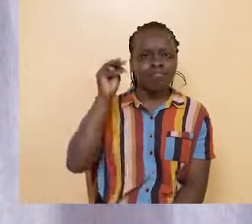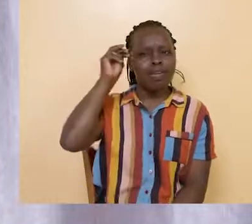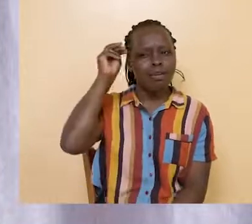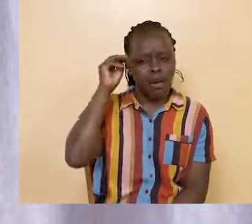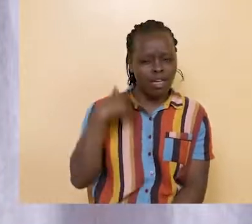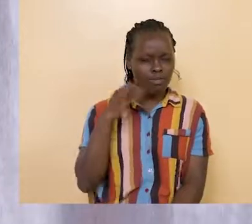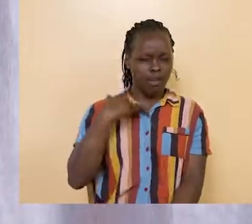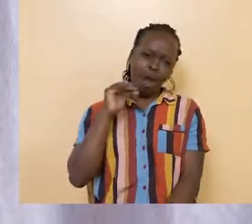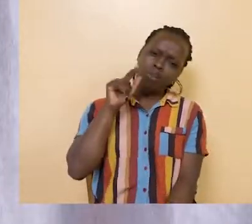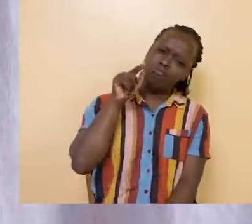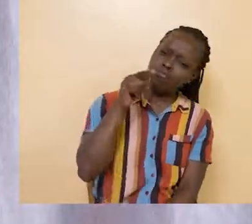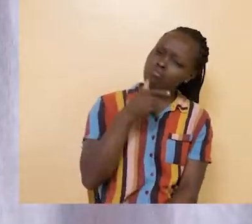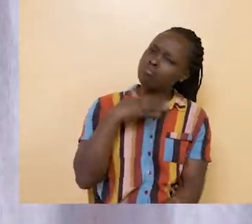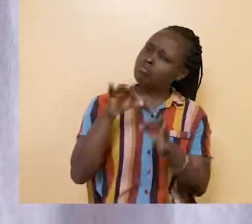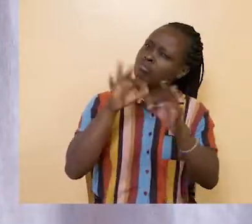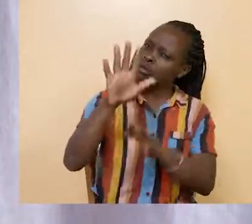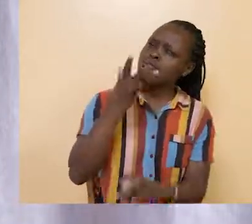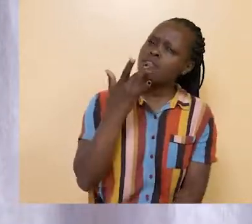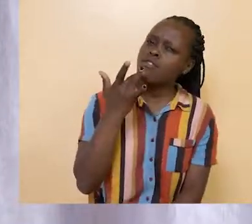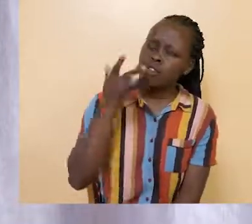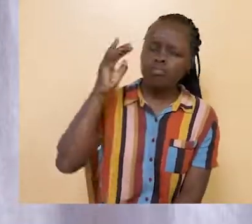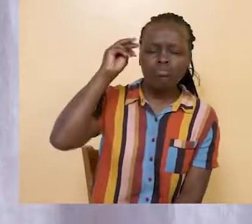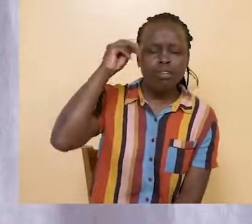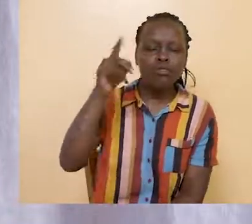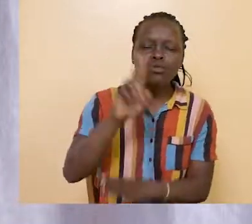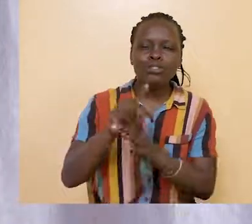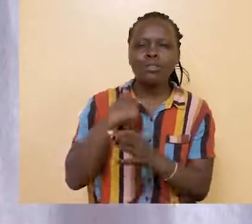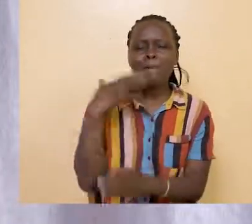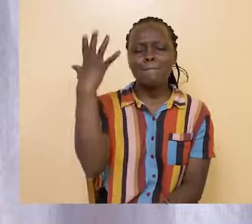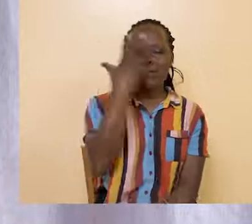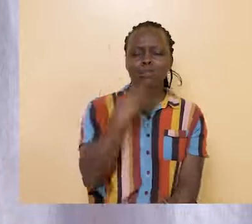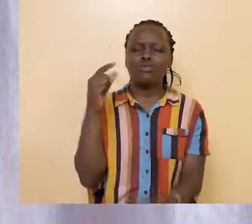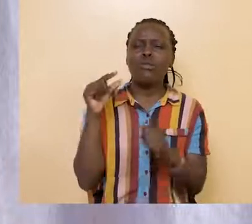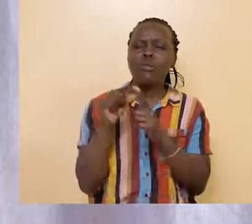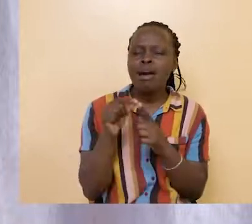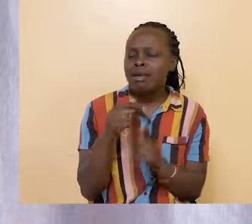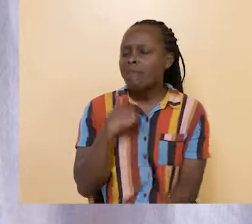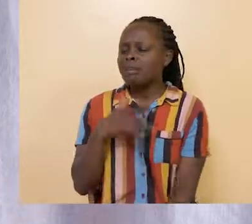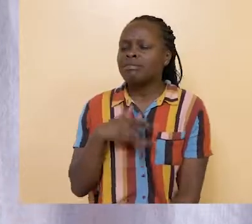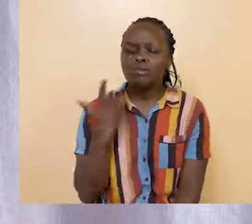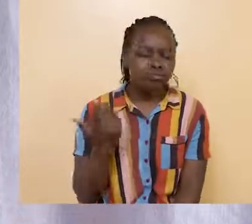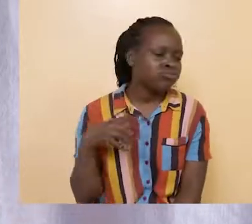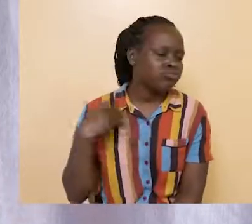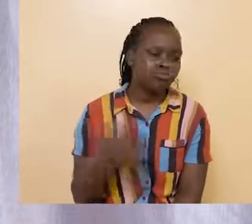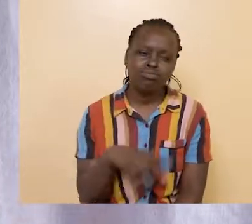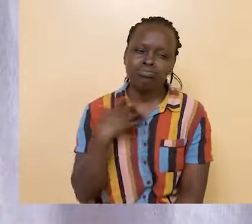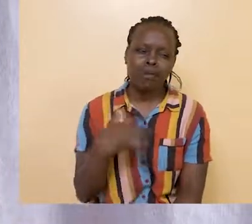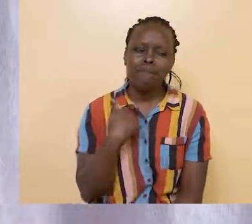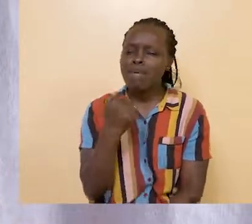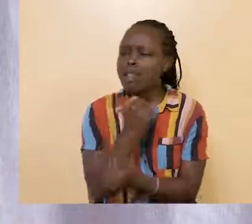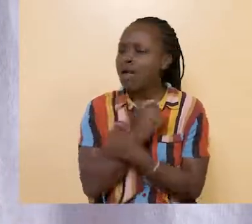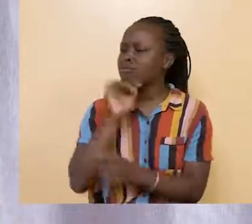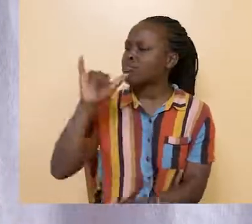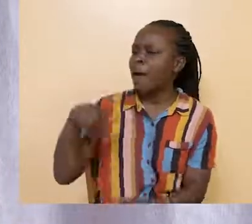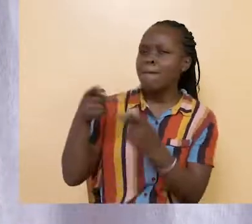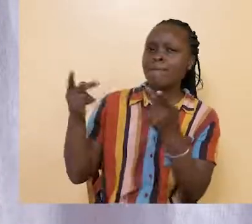of your fondest life memories, you would have beautiful words to say. If it was associated, say, with love, a place